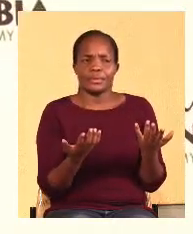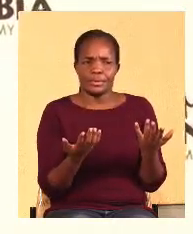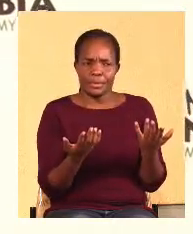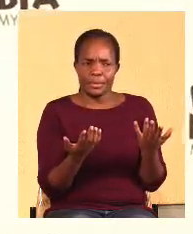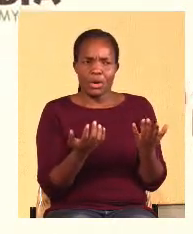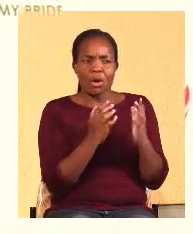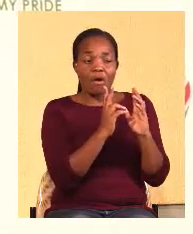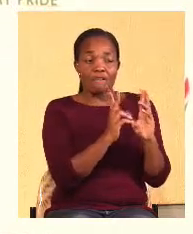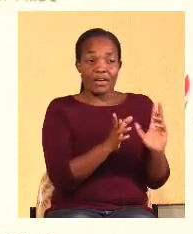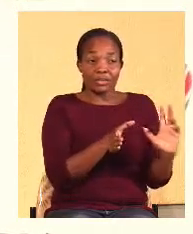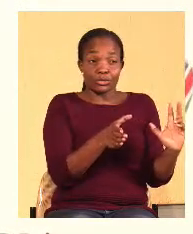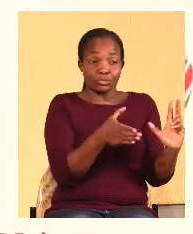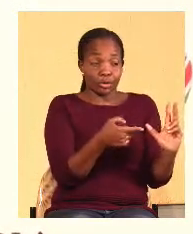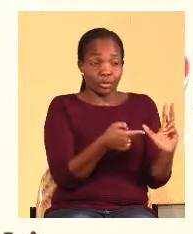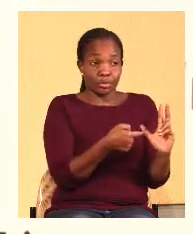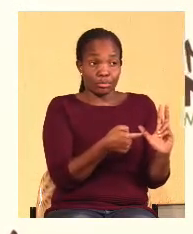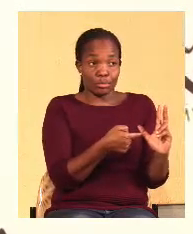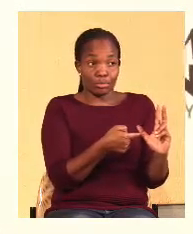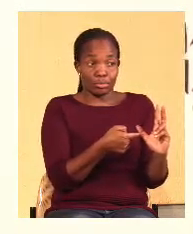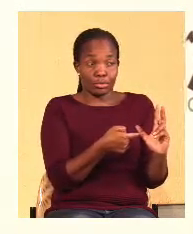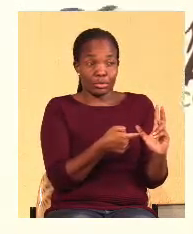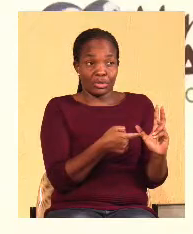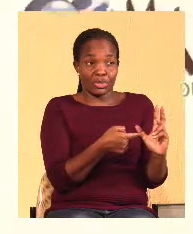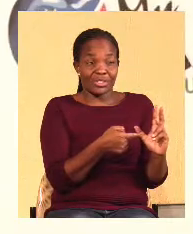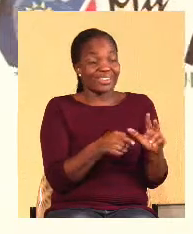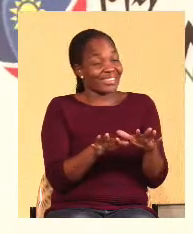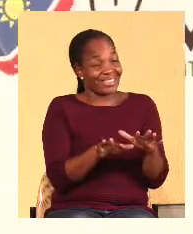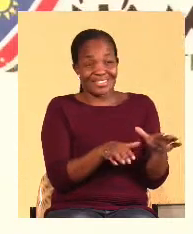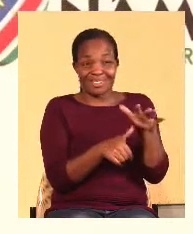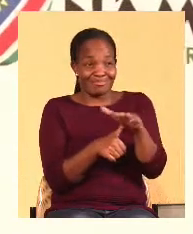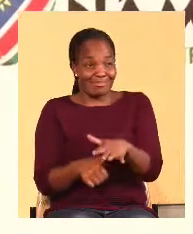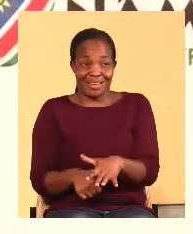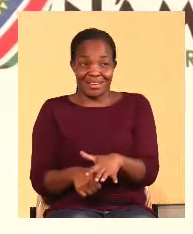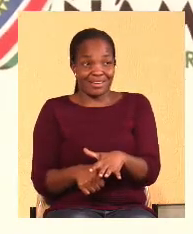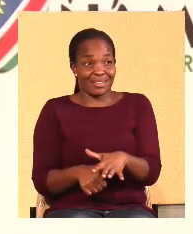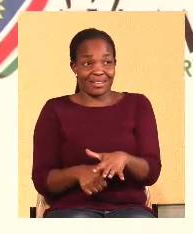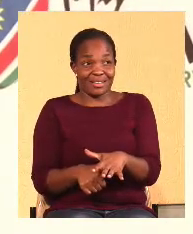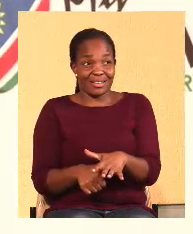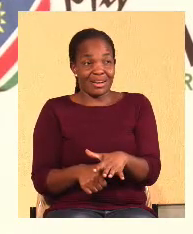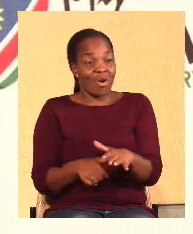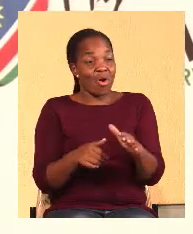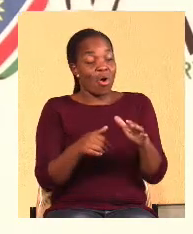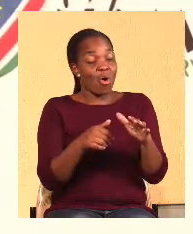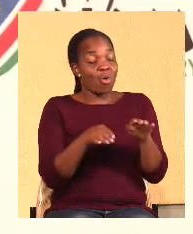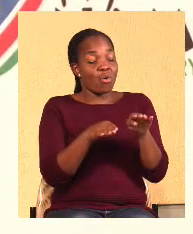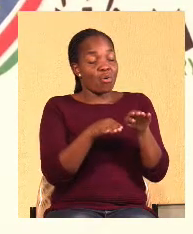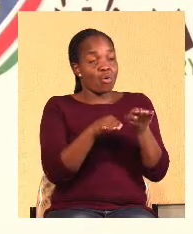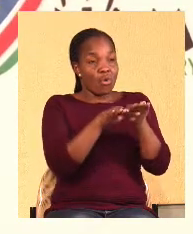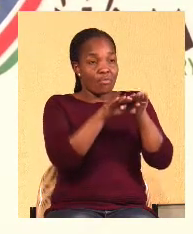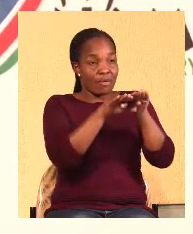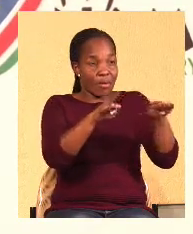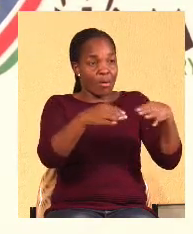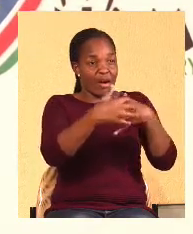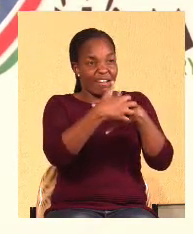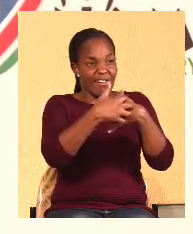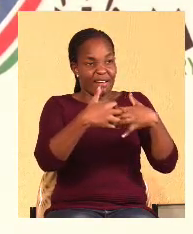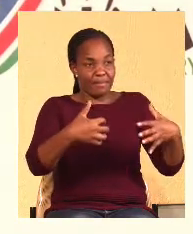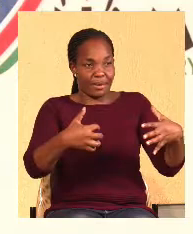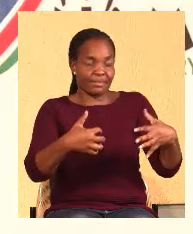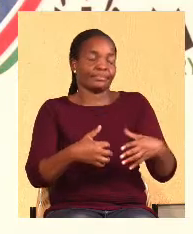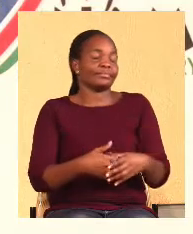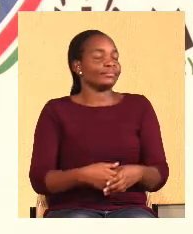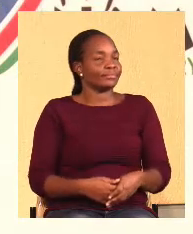members of the public have been subjected to some abuse or maybe violation of their rights, and that is a straightforward criminal matter.